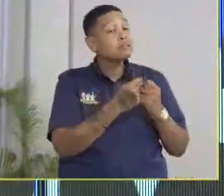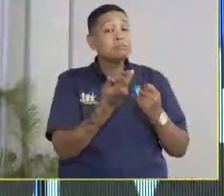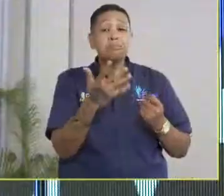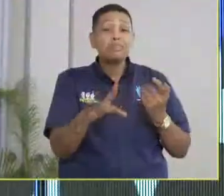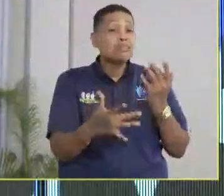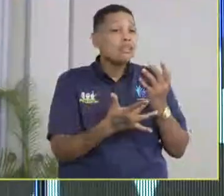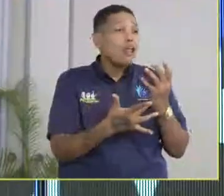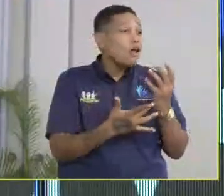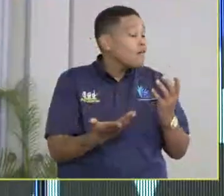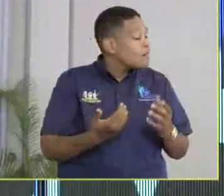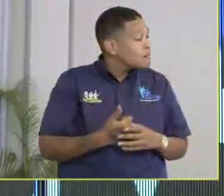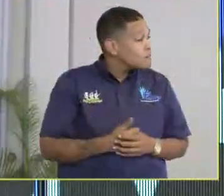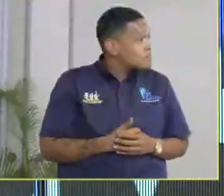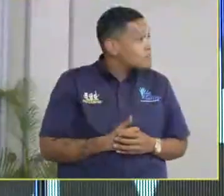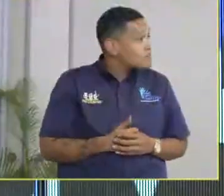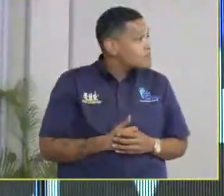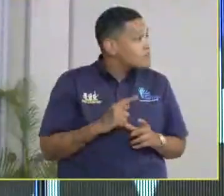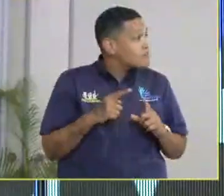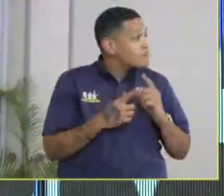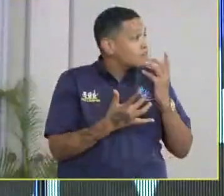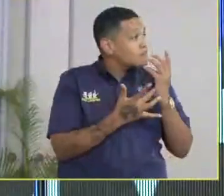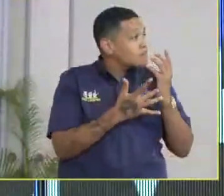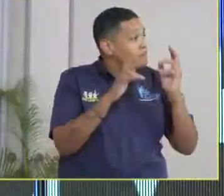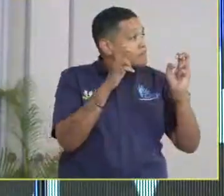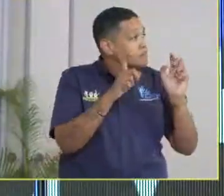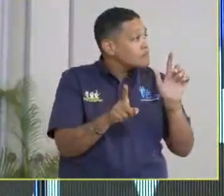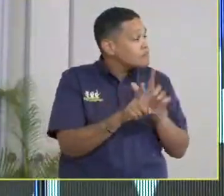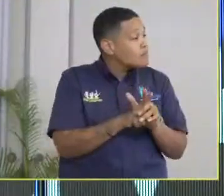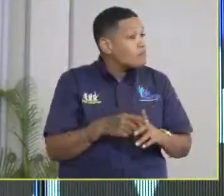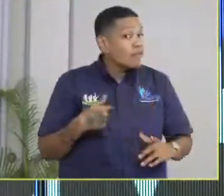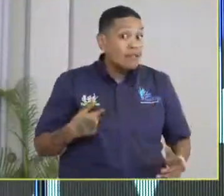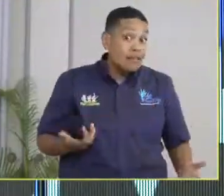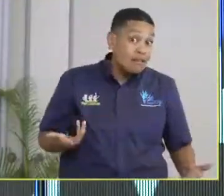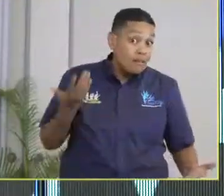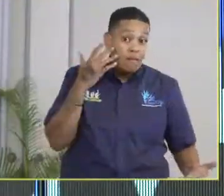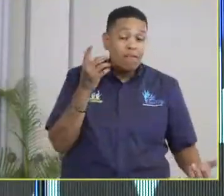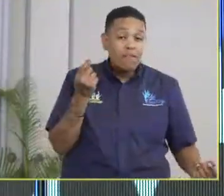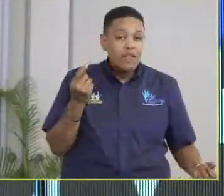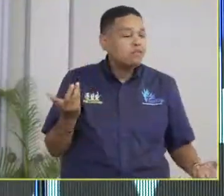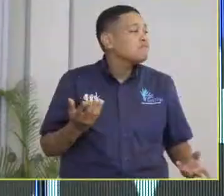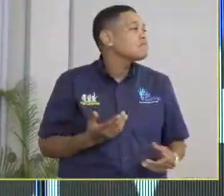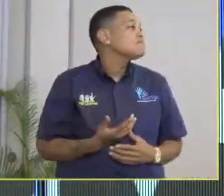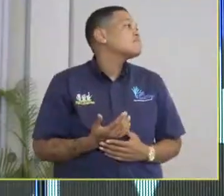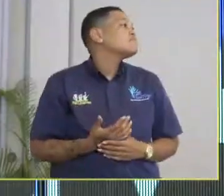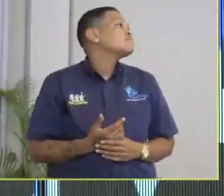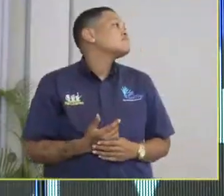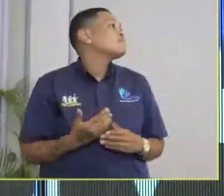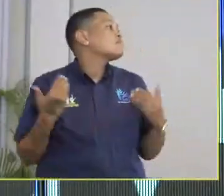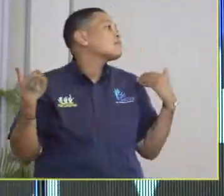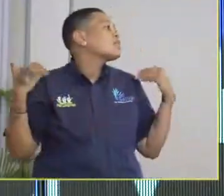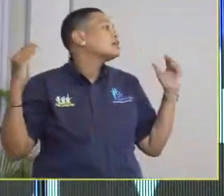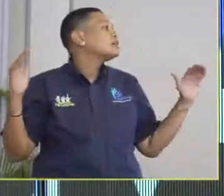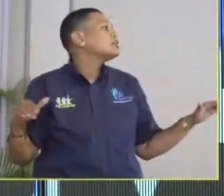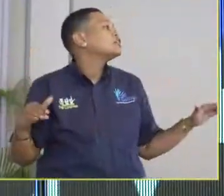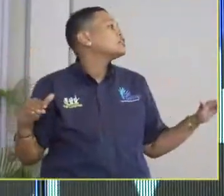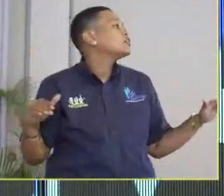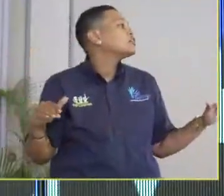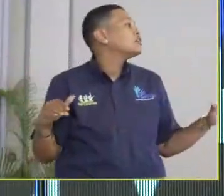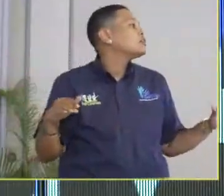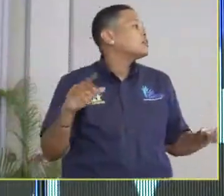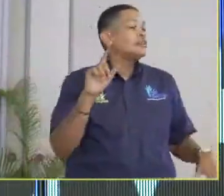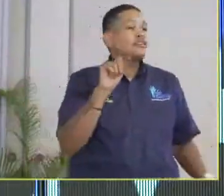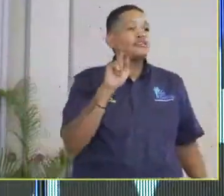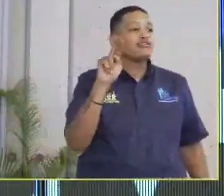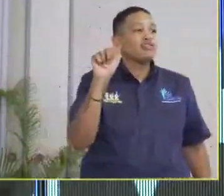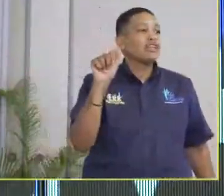So when technical issues were arising, we were like, an angel. Trina, you